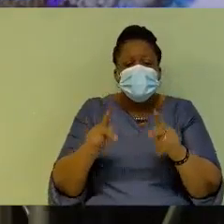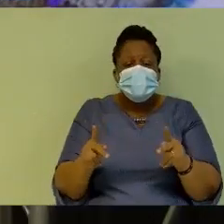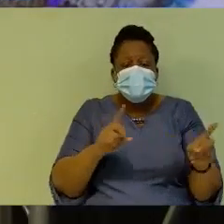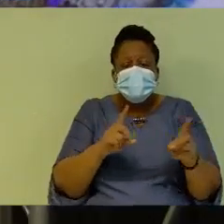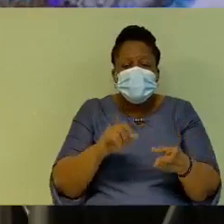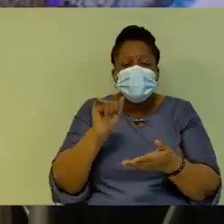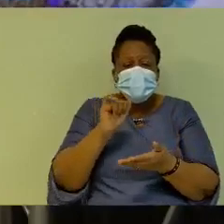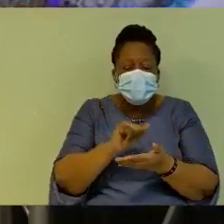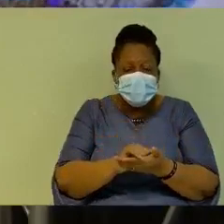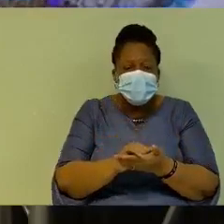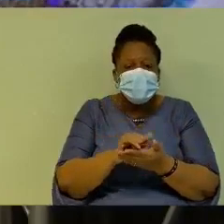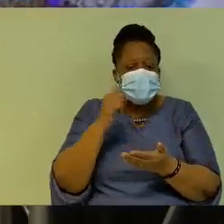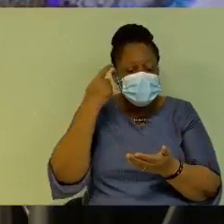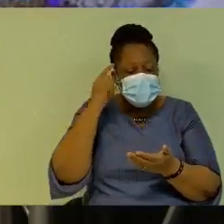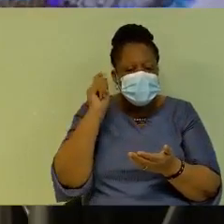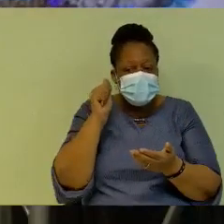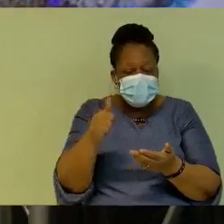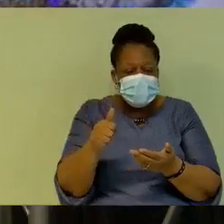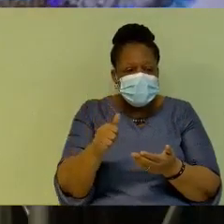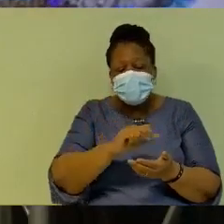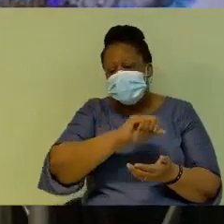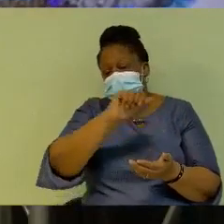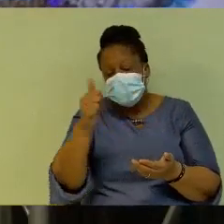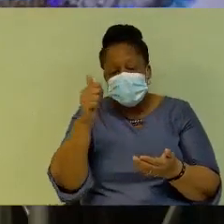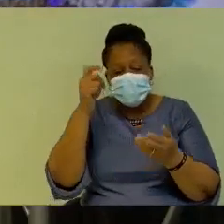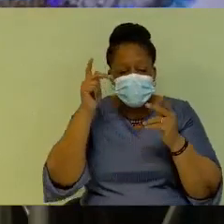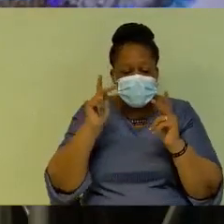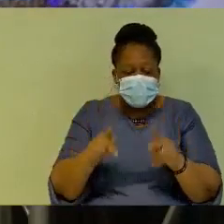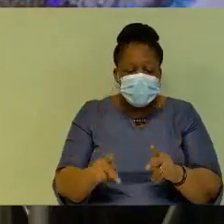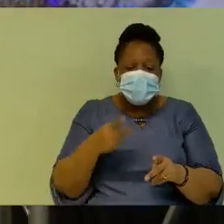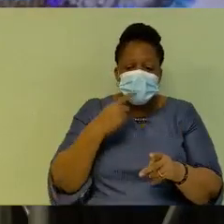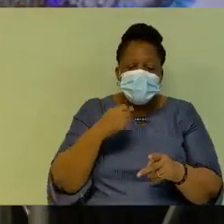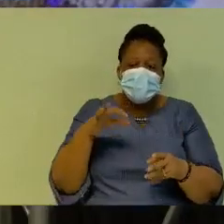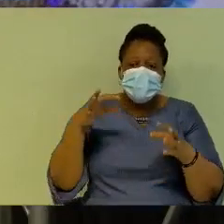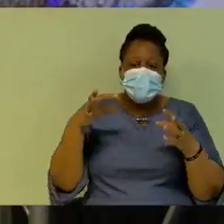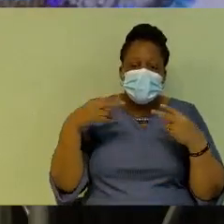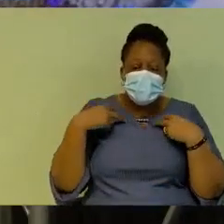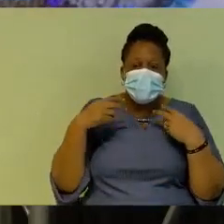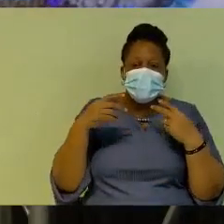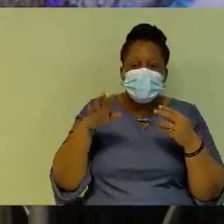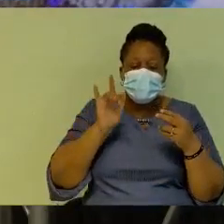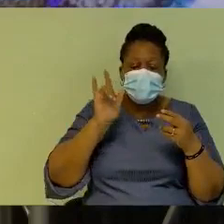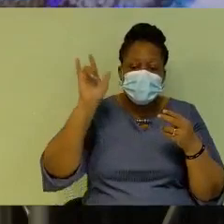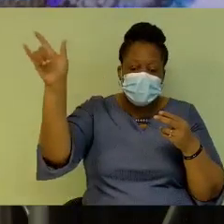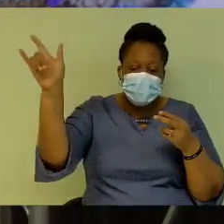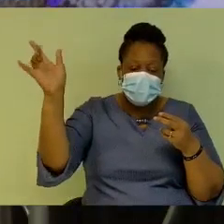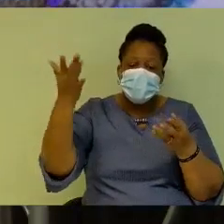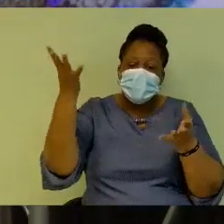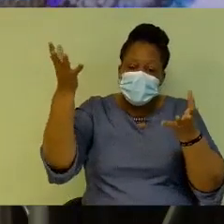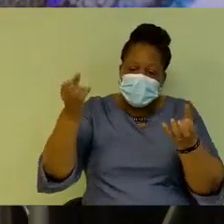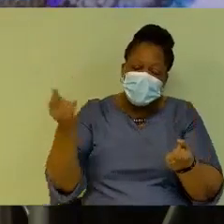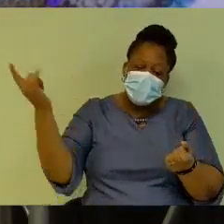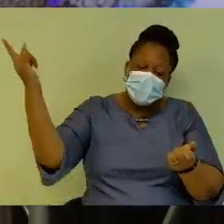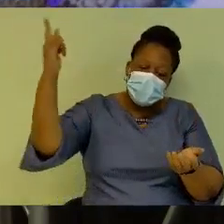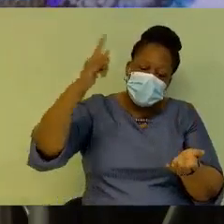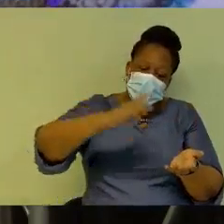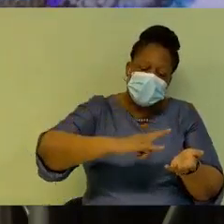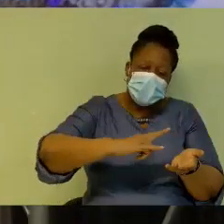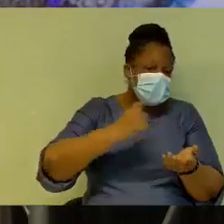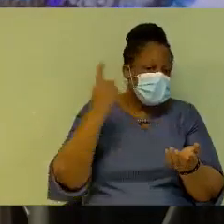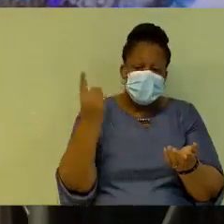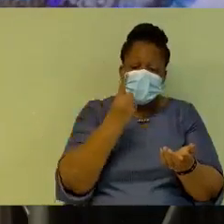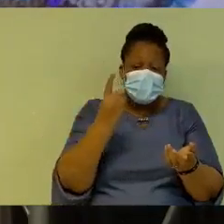by extension, any persons who have found themselves overseas and wish to return home to the Federation need only to